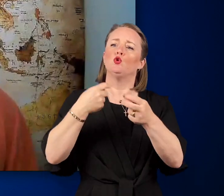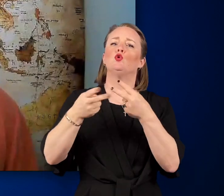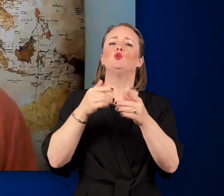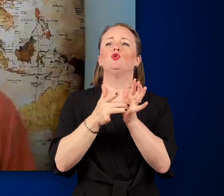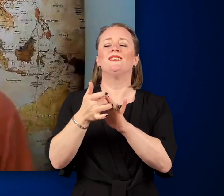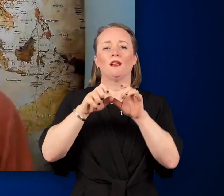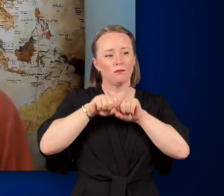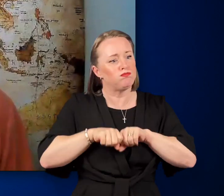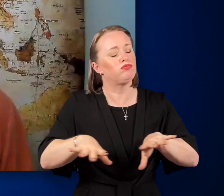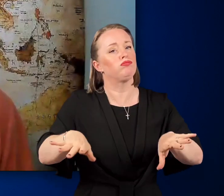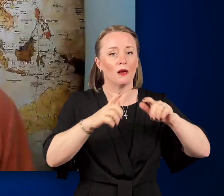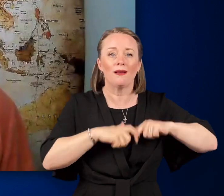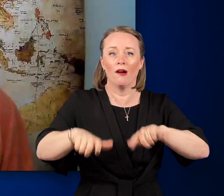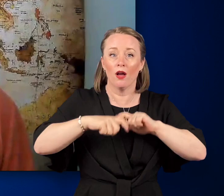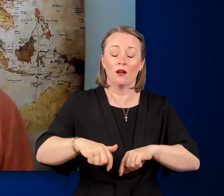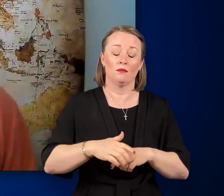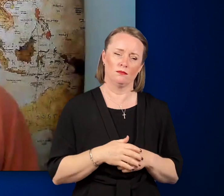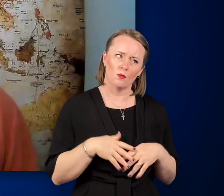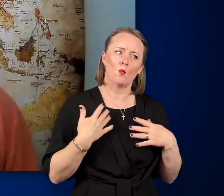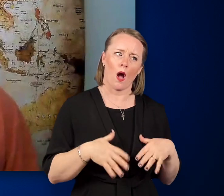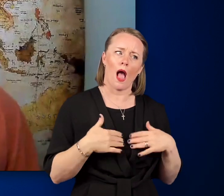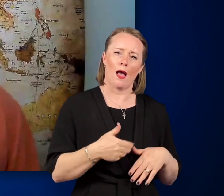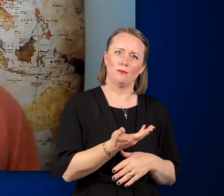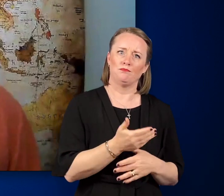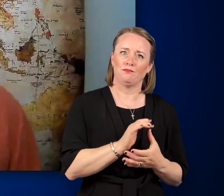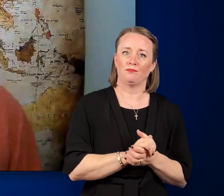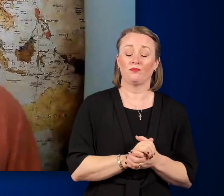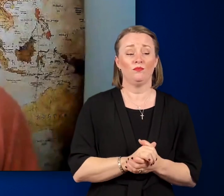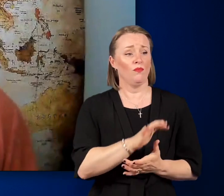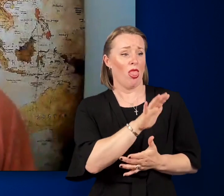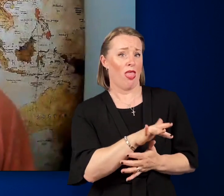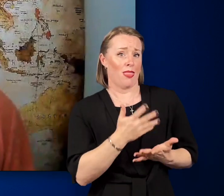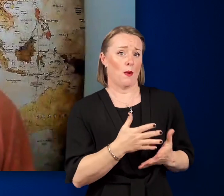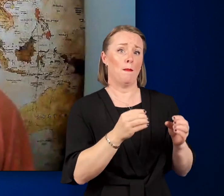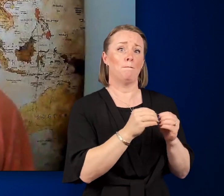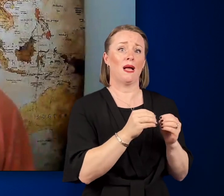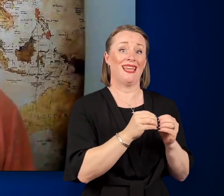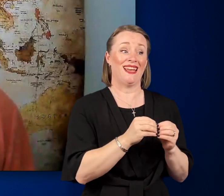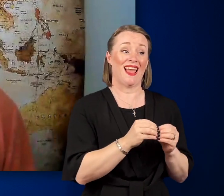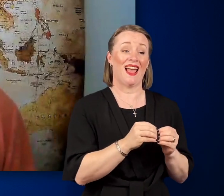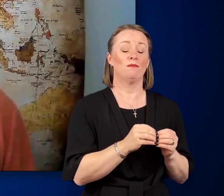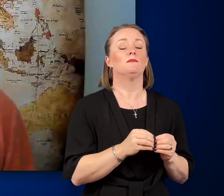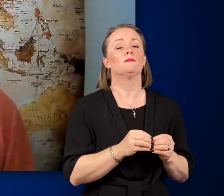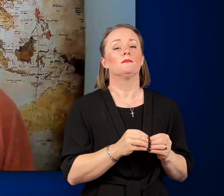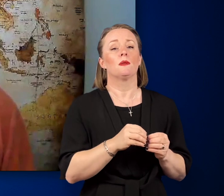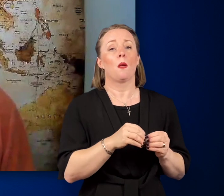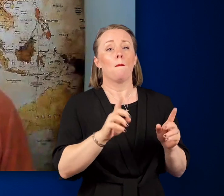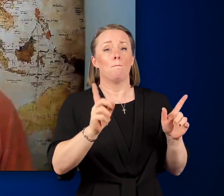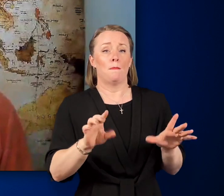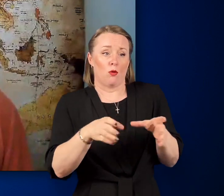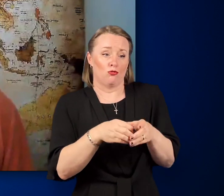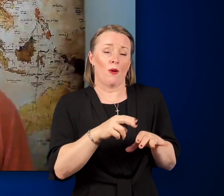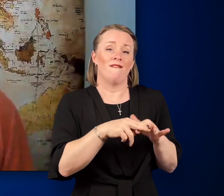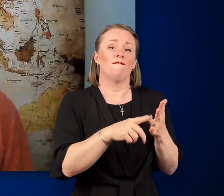we're finding at the moment in Burkina is an increased interest in the gospel amongst Fulani, who traditionally have been